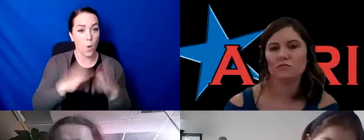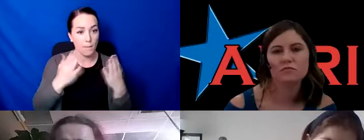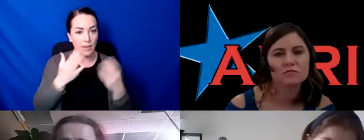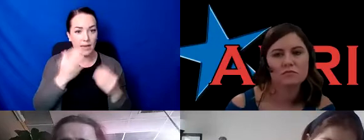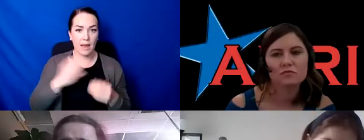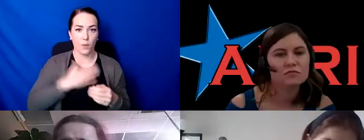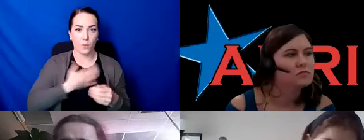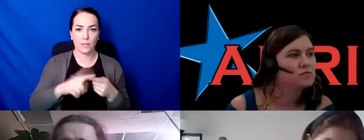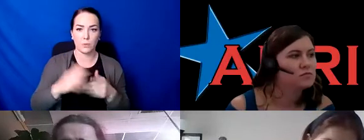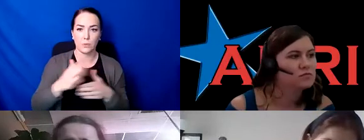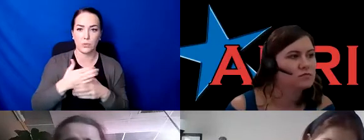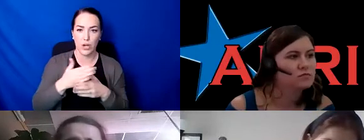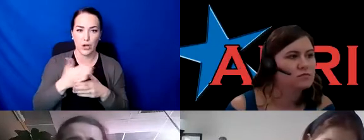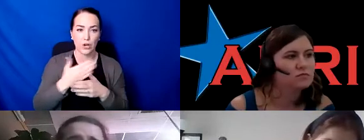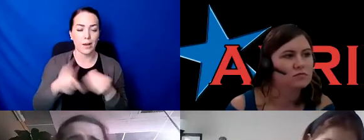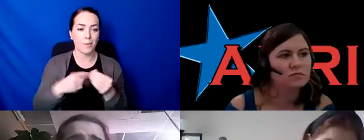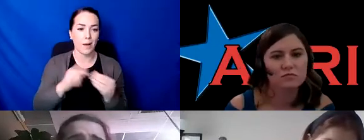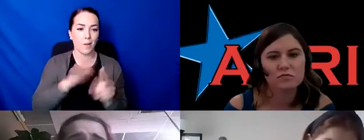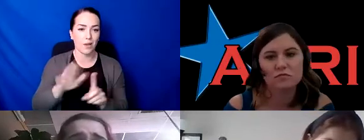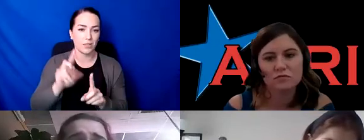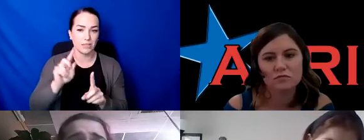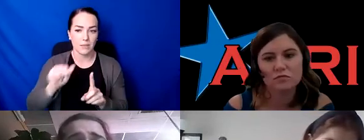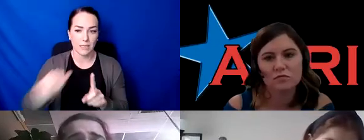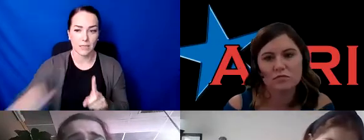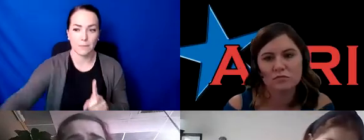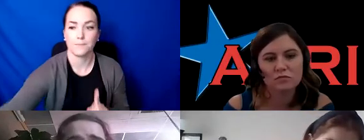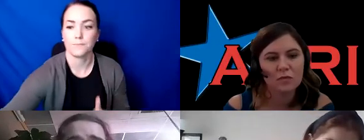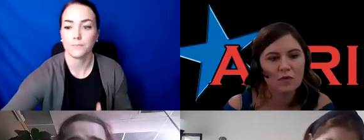share about their disability.